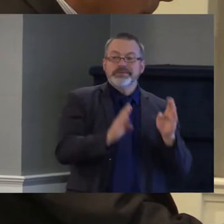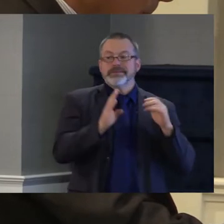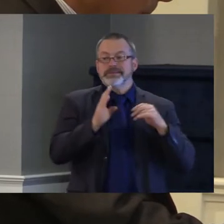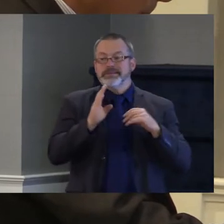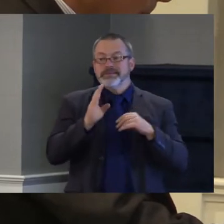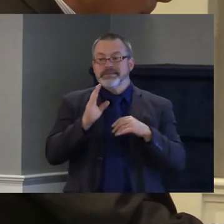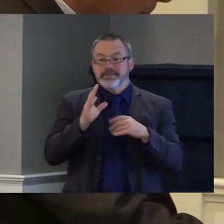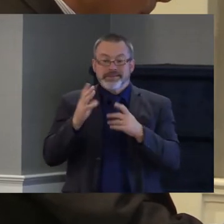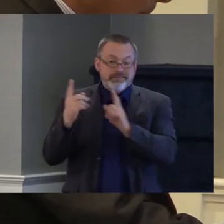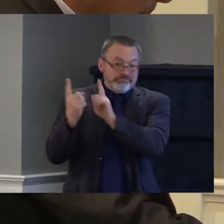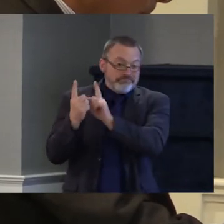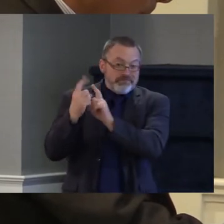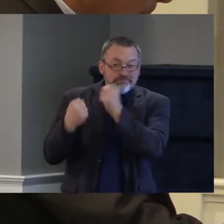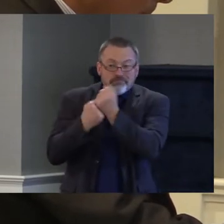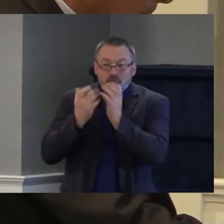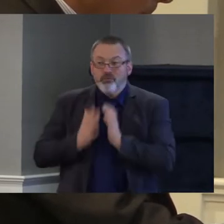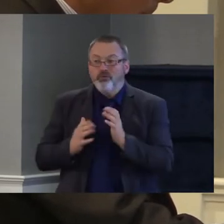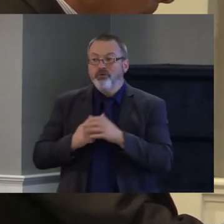gaps in special education,